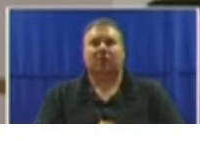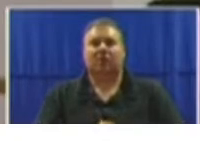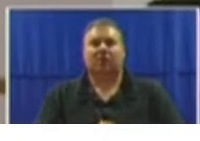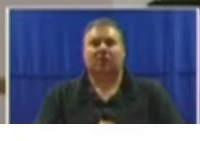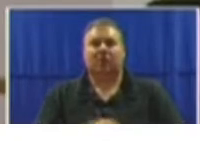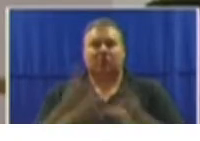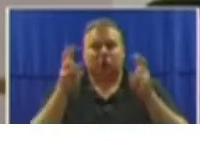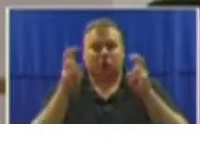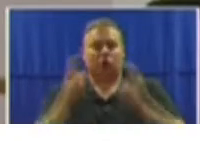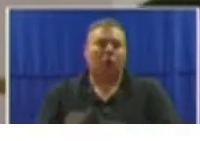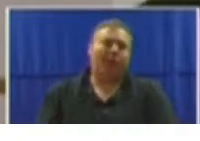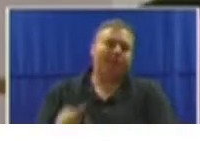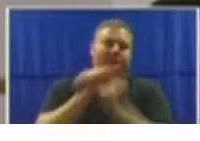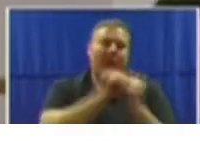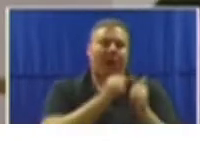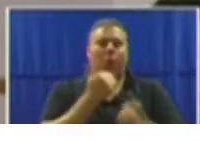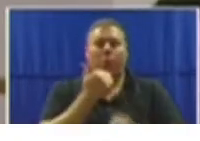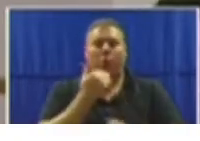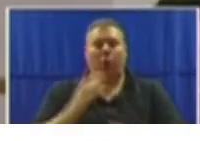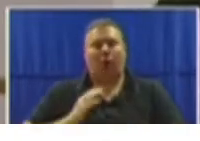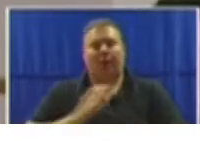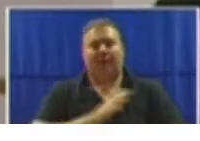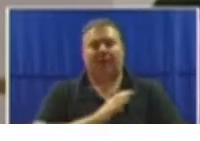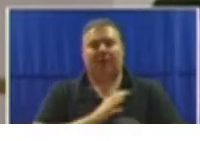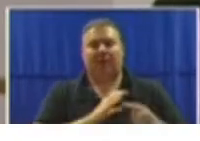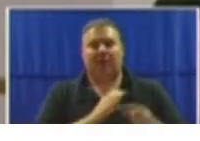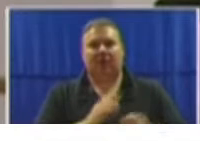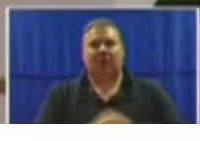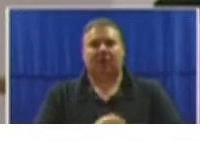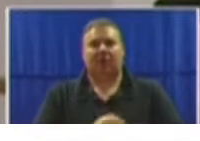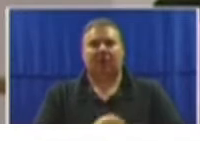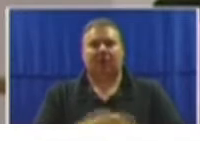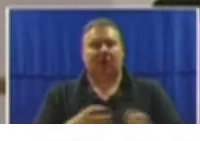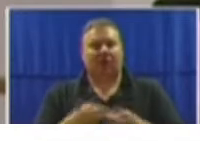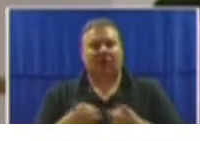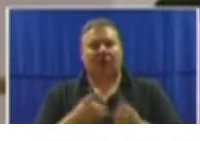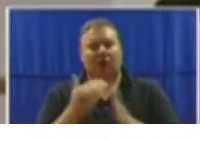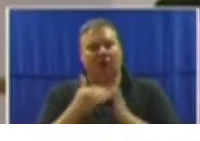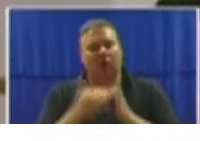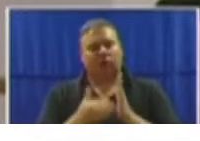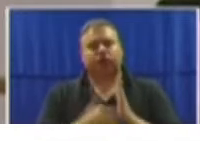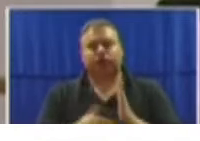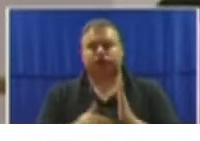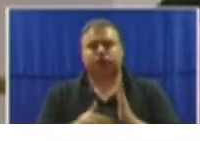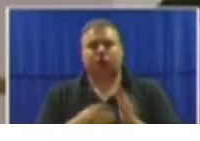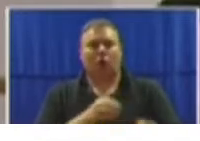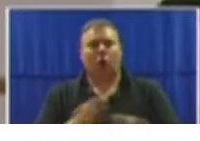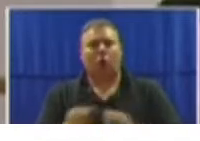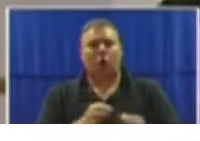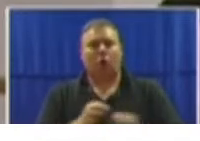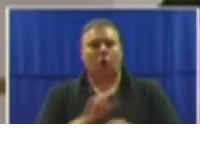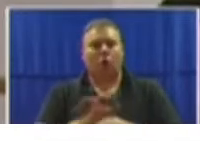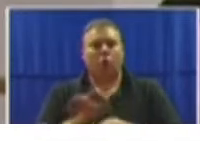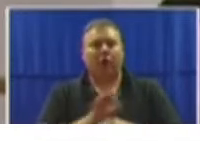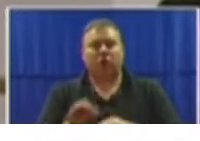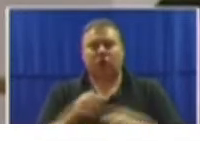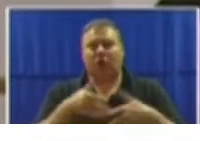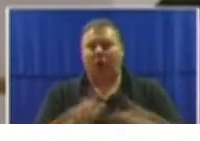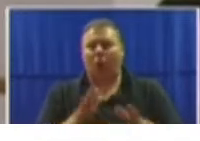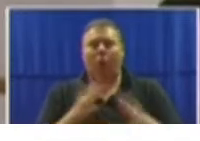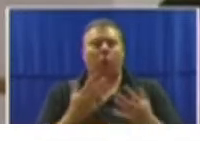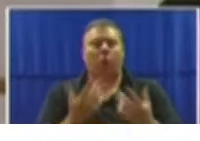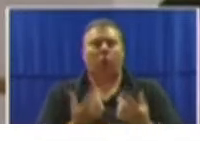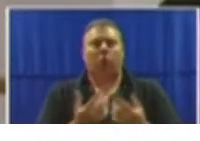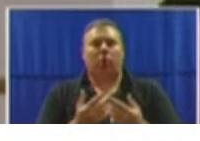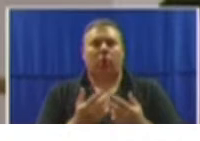committee that deals with the arrangements and say to them, this